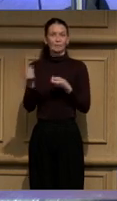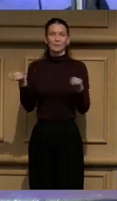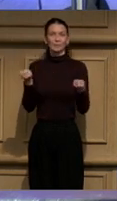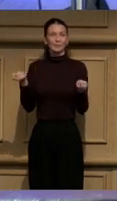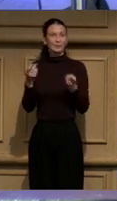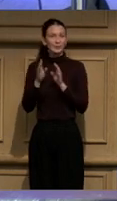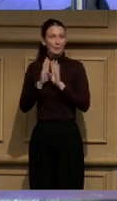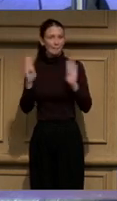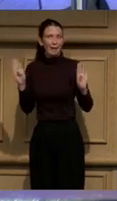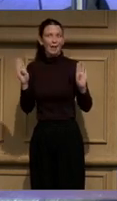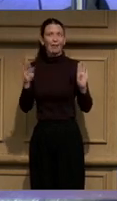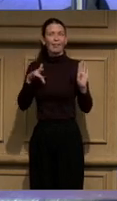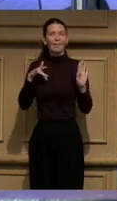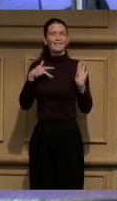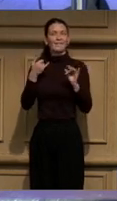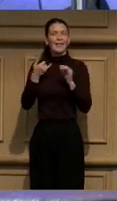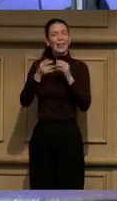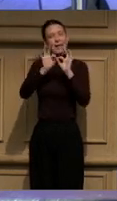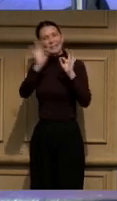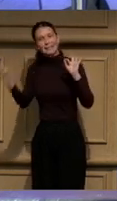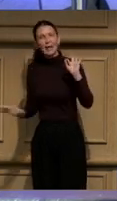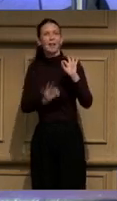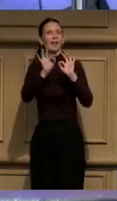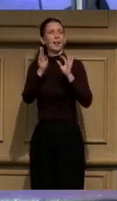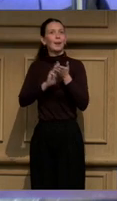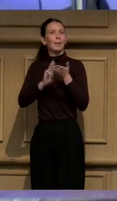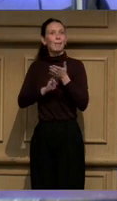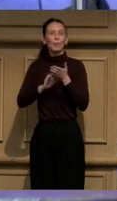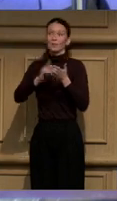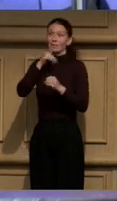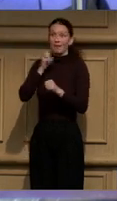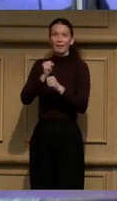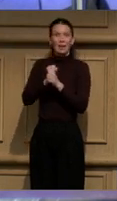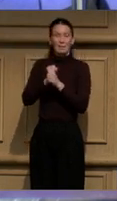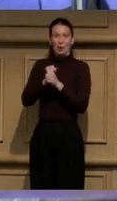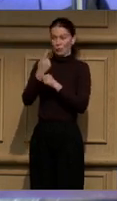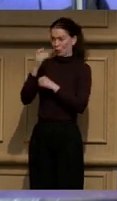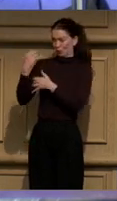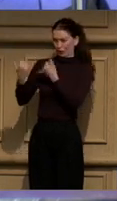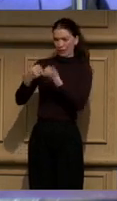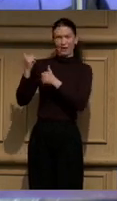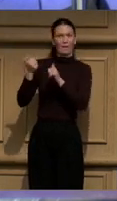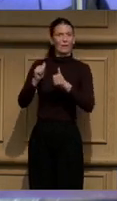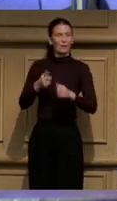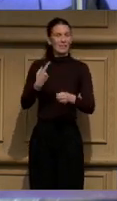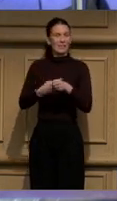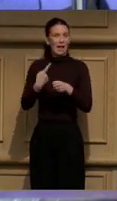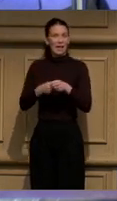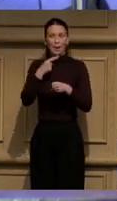and talking about the decade of centenaries and the commemoratory work in the context of